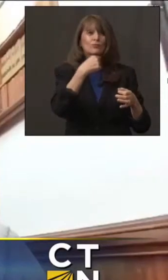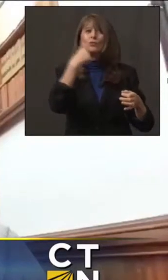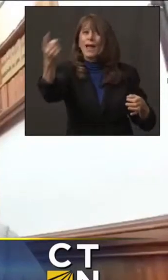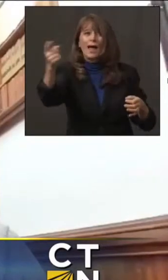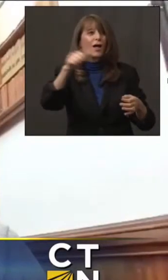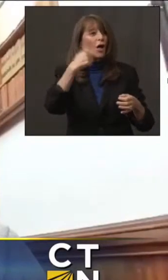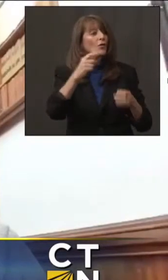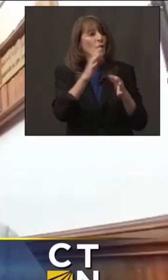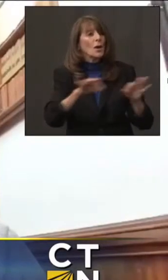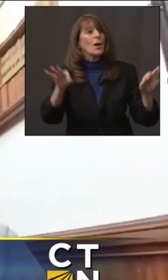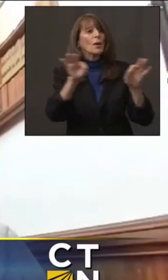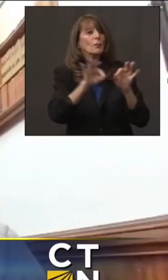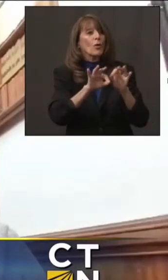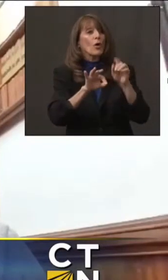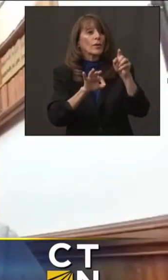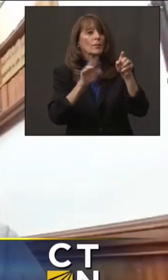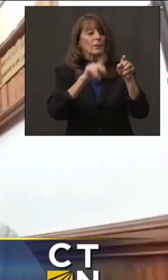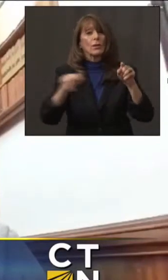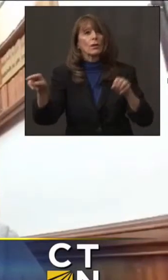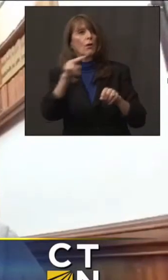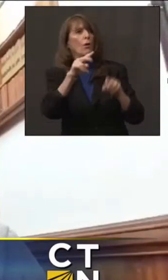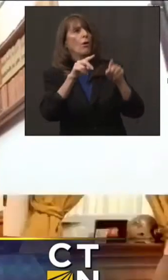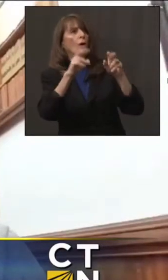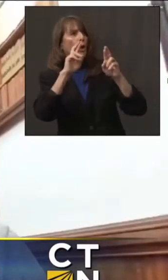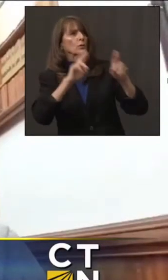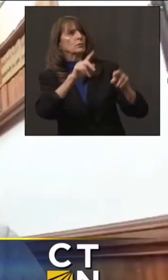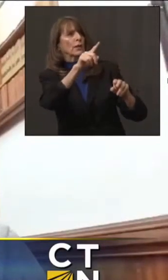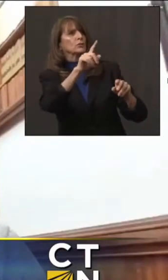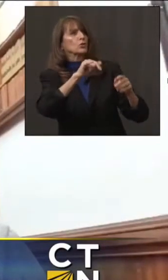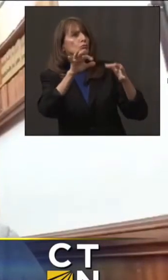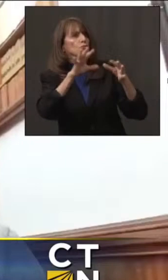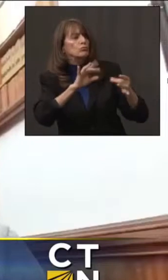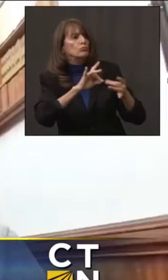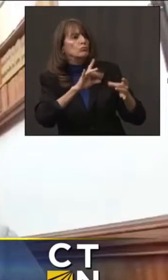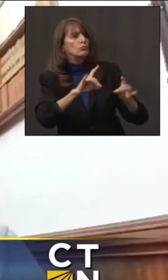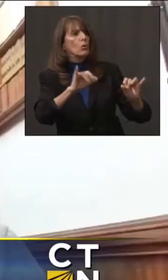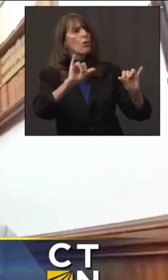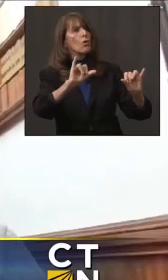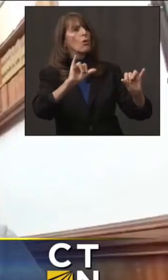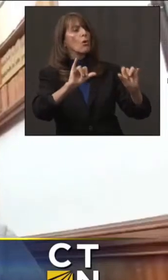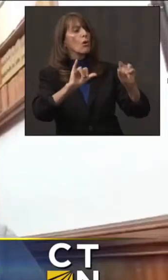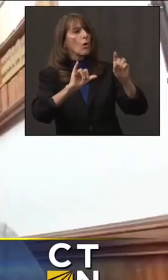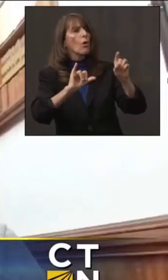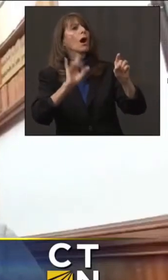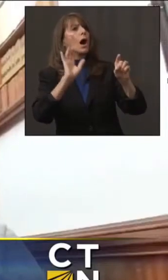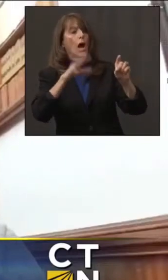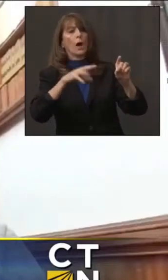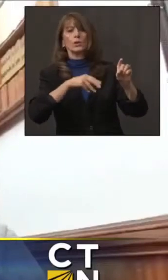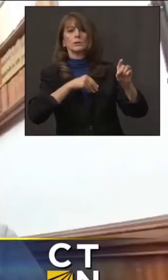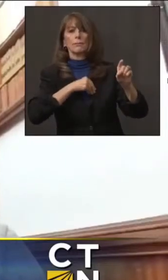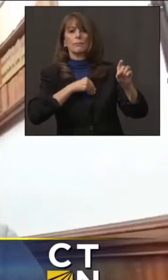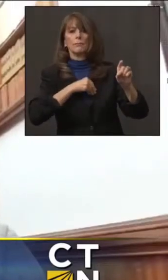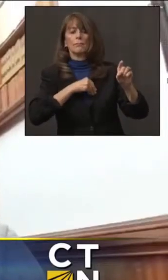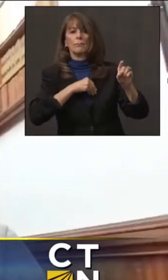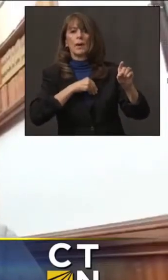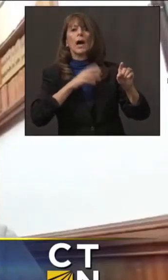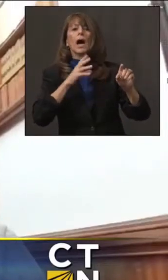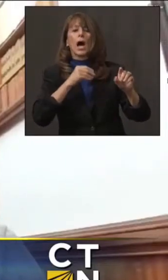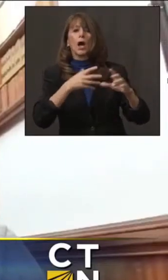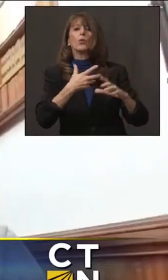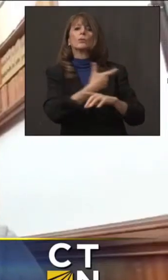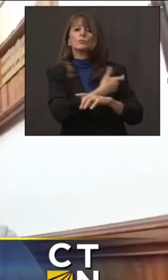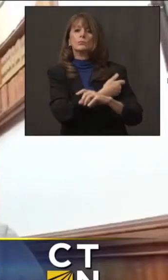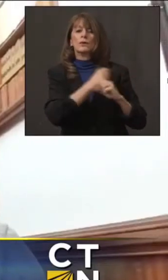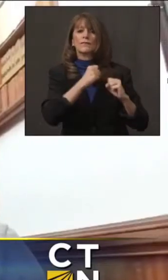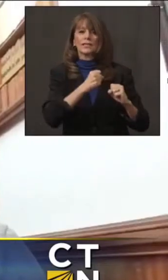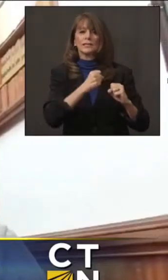comfort and more individuals who say, yes, I will move forward with that. It's not only about information that you provide, it's